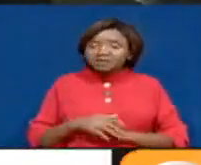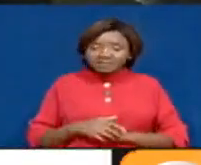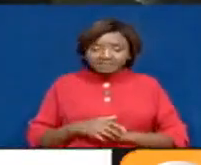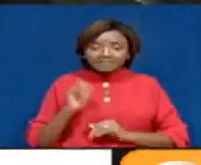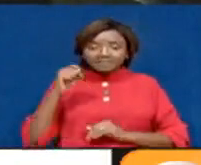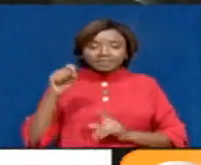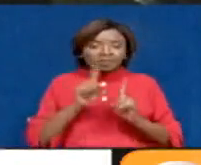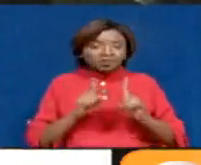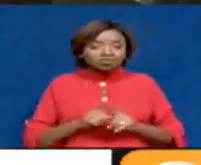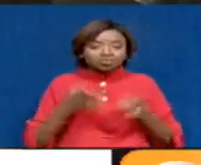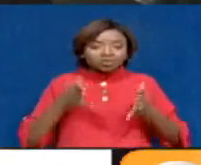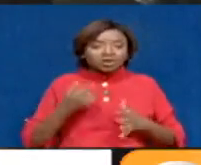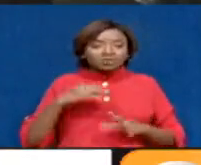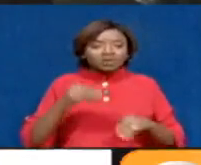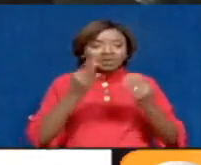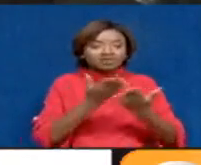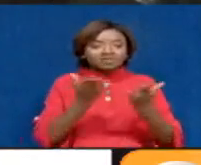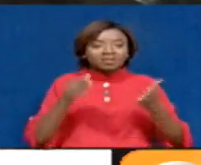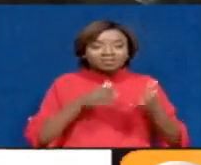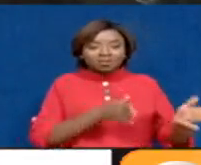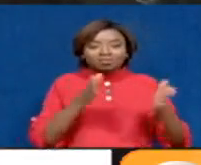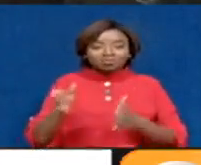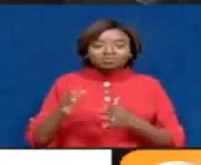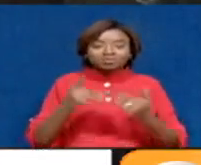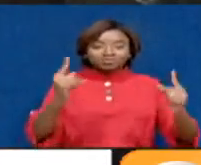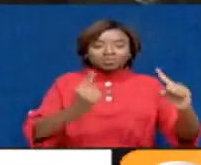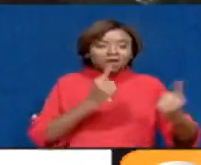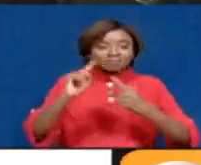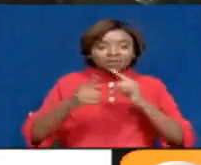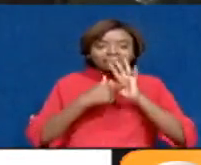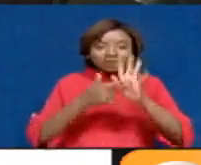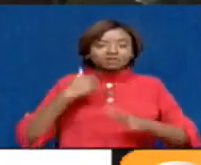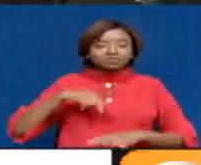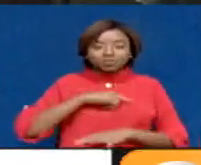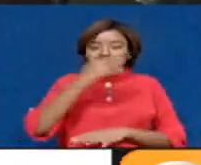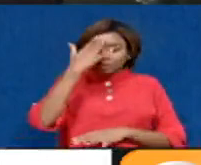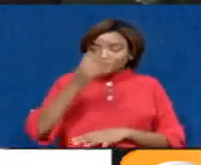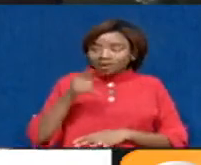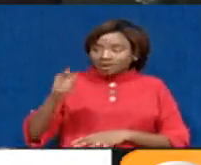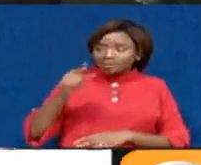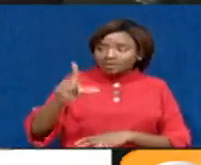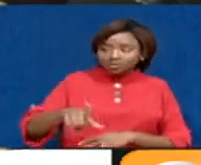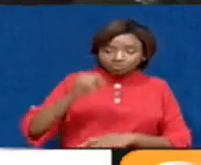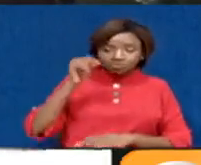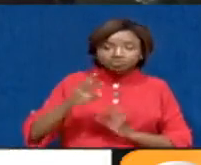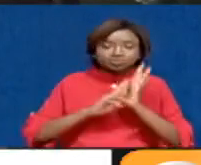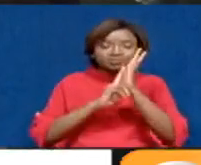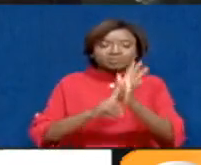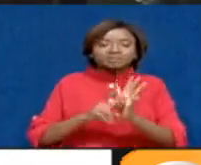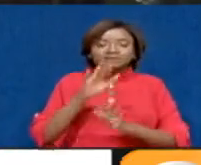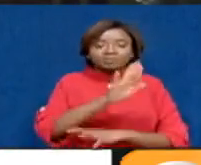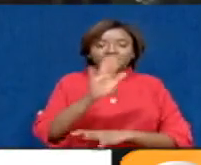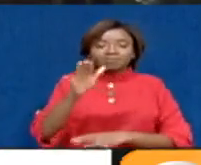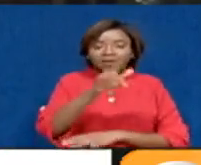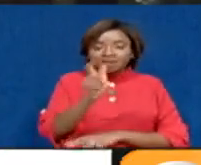Now we are giving them the platform to come and showcase why they were chosen to be the stars and to represent their